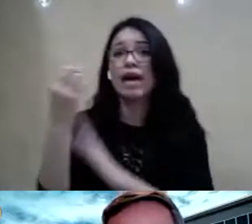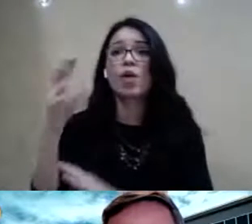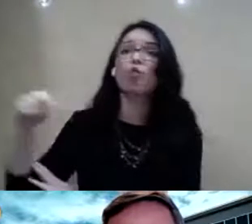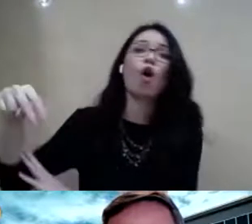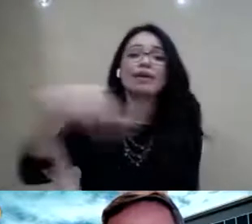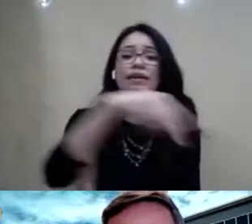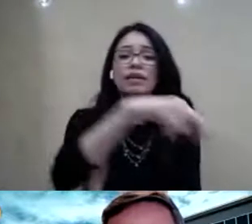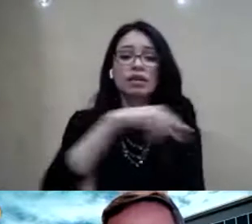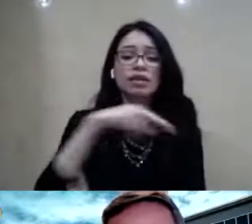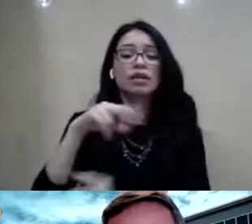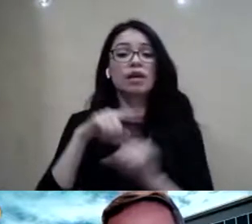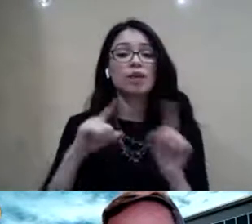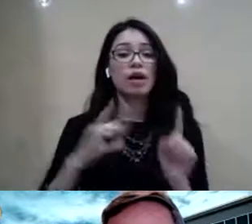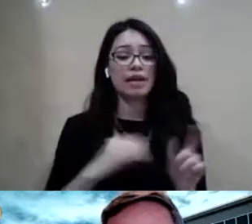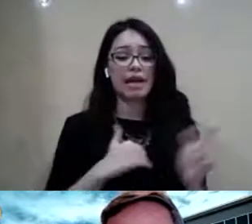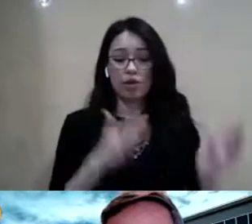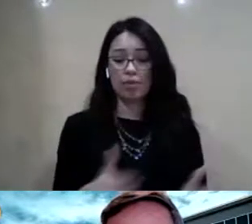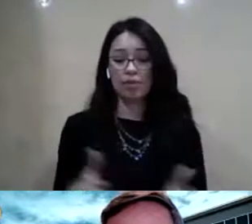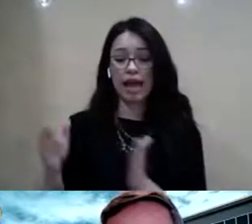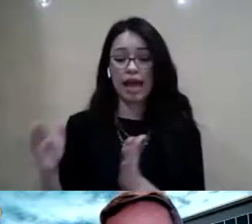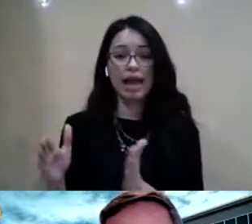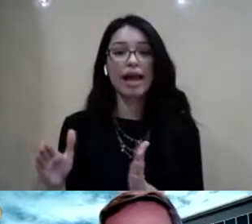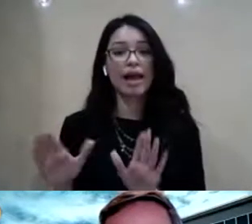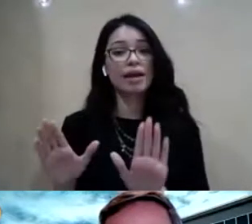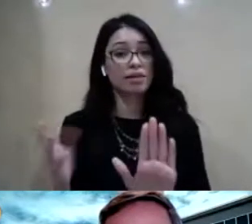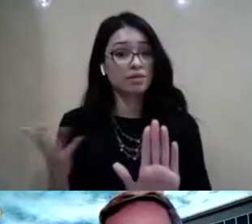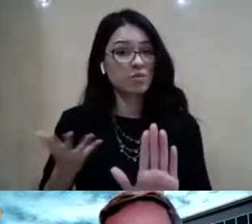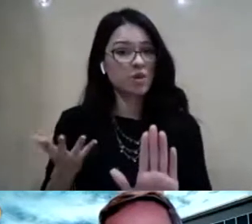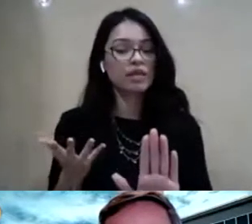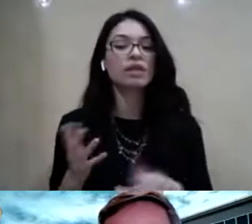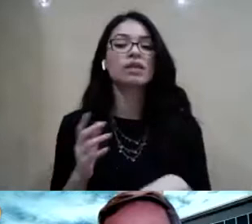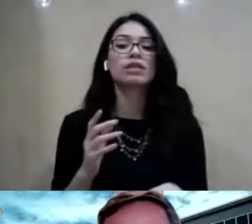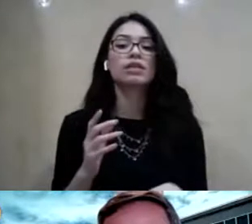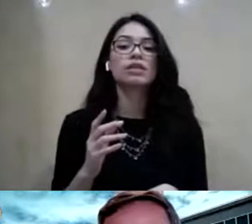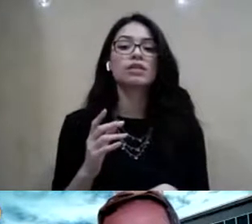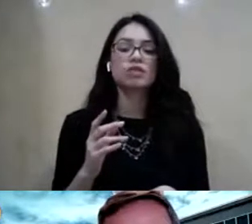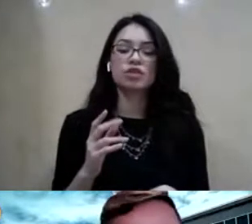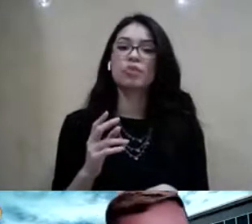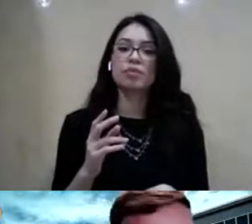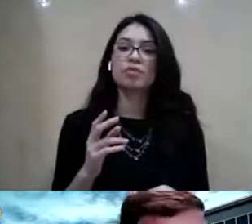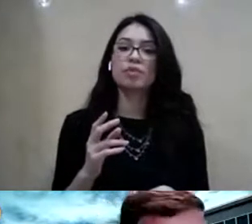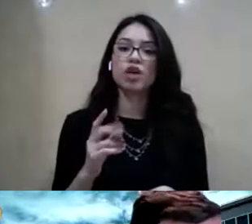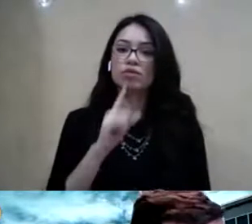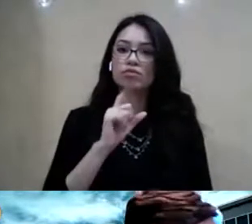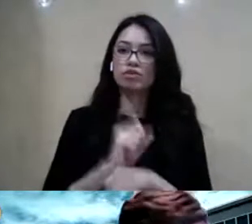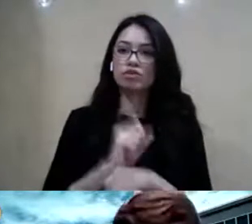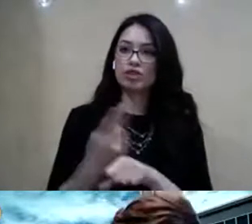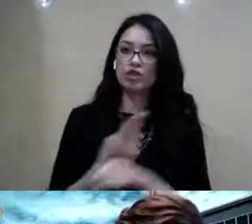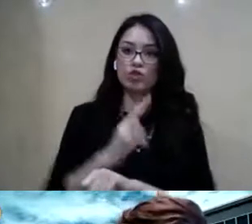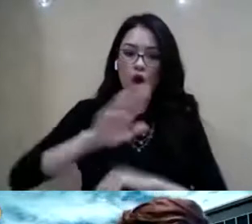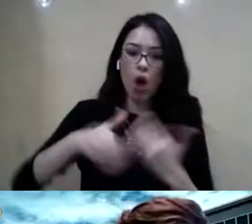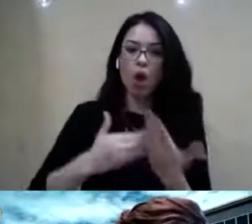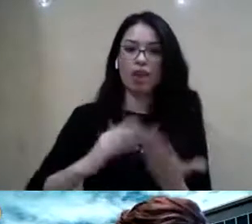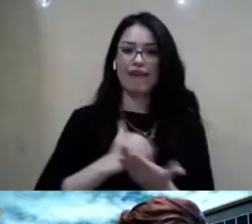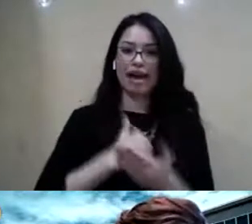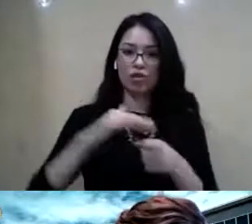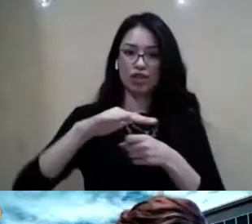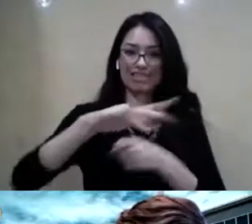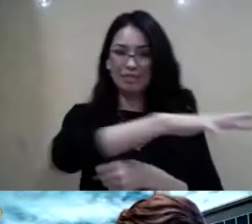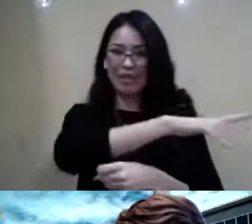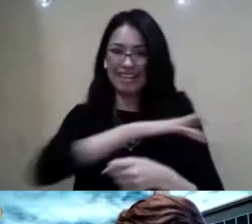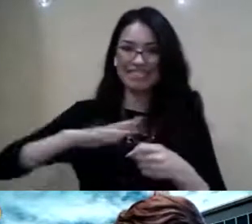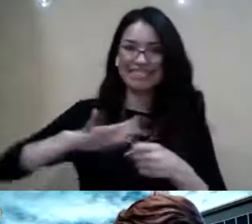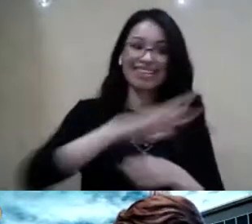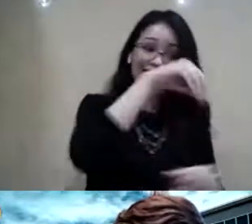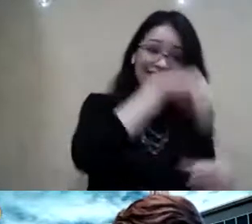to keep students as safe as possible is to utilize all of the space we have inside and outside to keep students